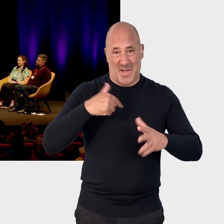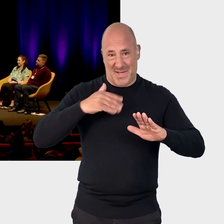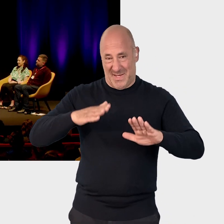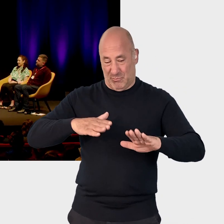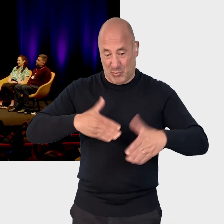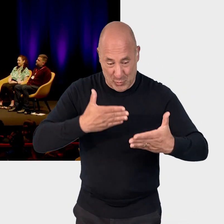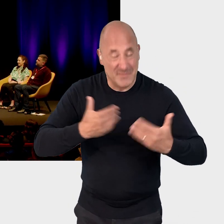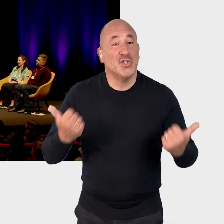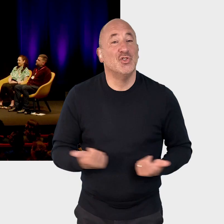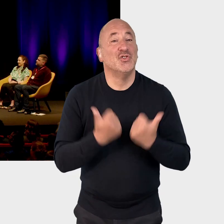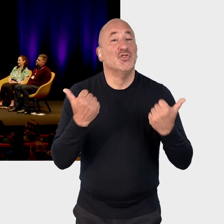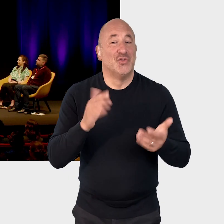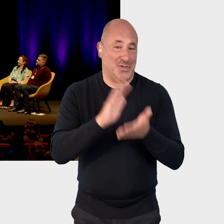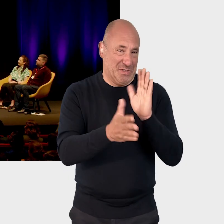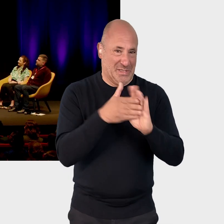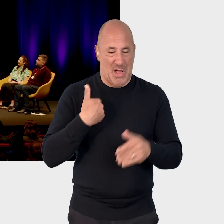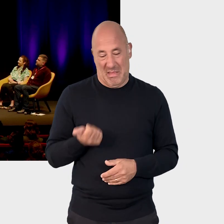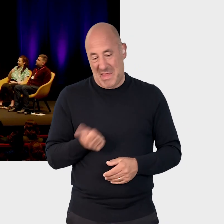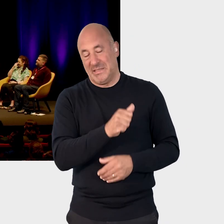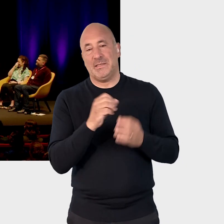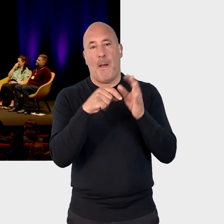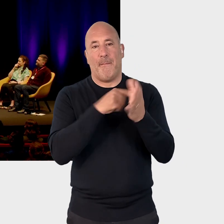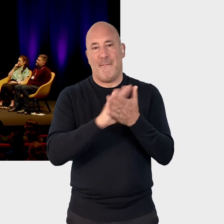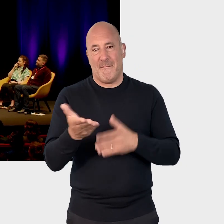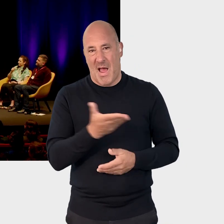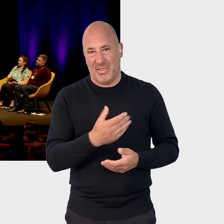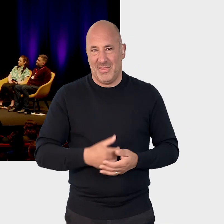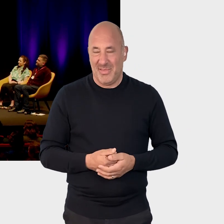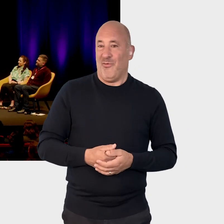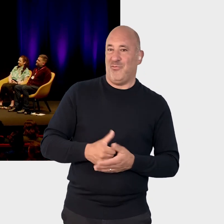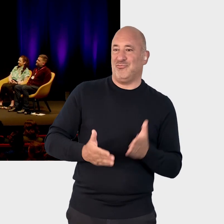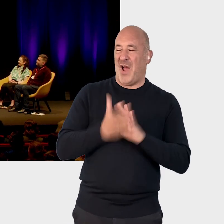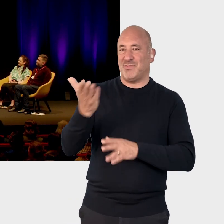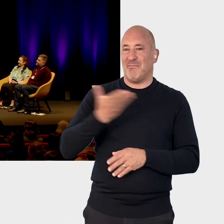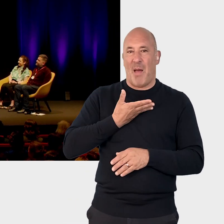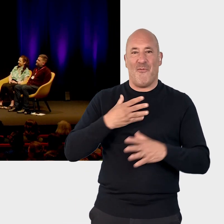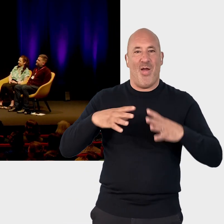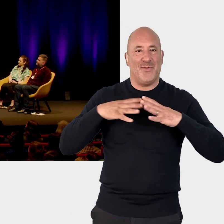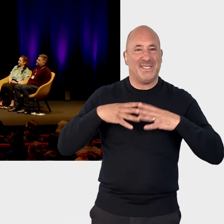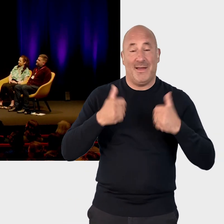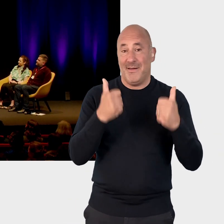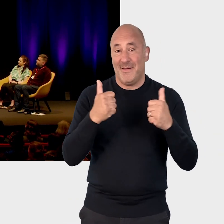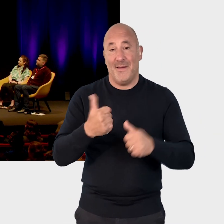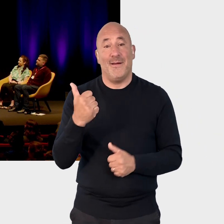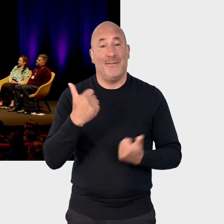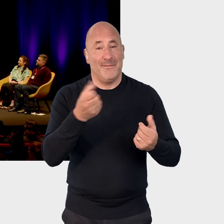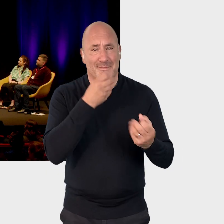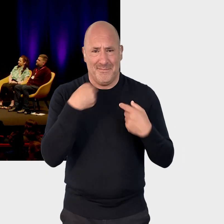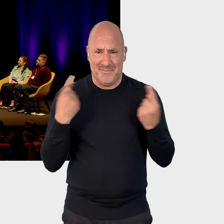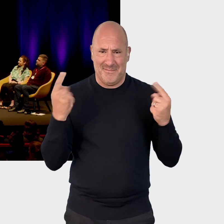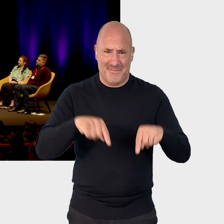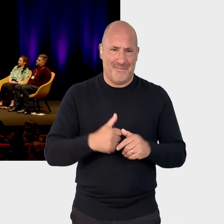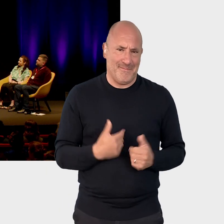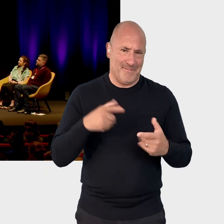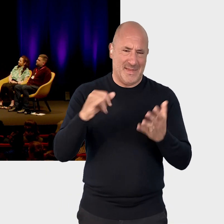Well, I was going to introduce myself, but it's already been done. So I'll pass straight over to Beth. Pass straight over. Lovely. Good morning, and it's